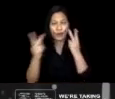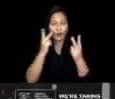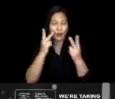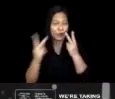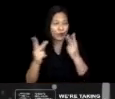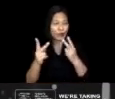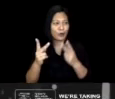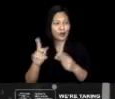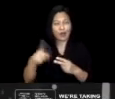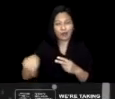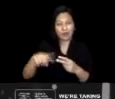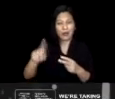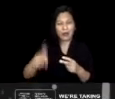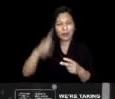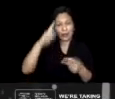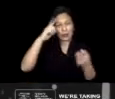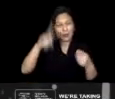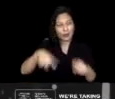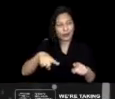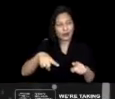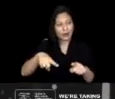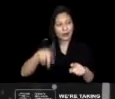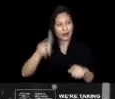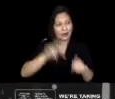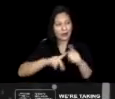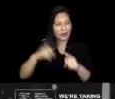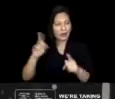Everyone just walk straight to this